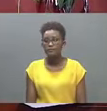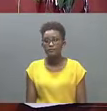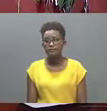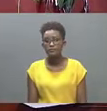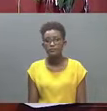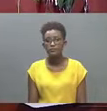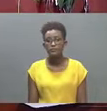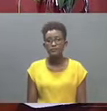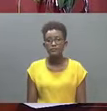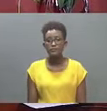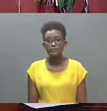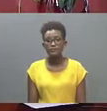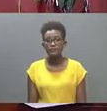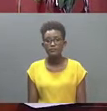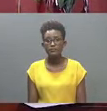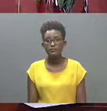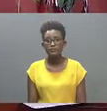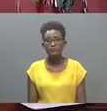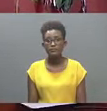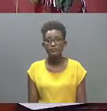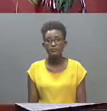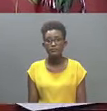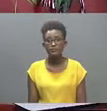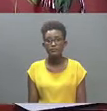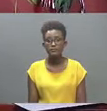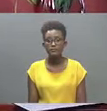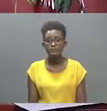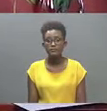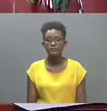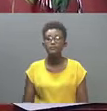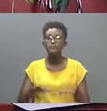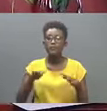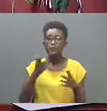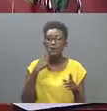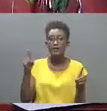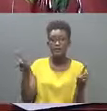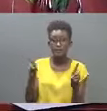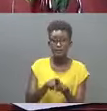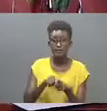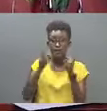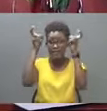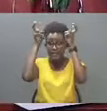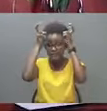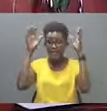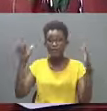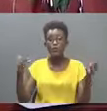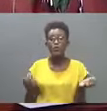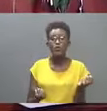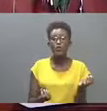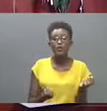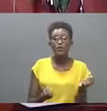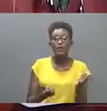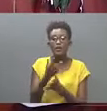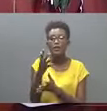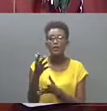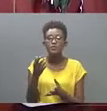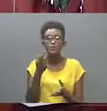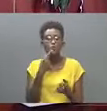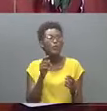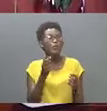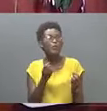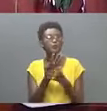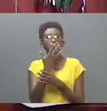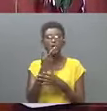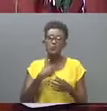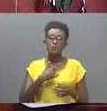zose z'umwijima zitwaye hejuru kandi zitwarira mu gihe. The devil has made us feel comfortable. We have gone to our churches.